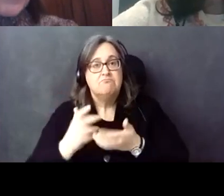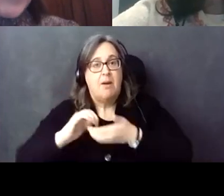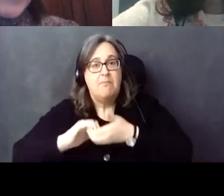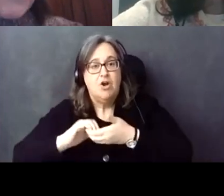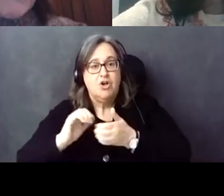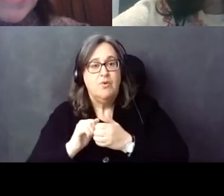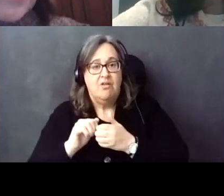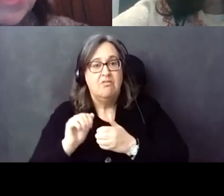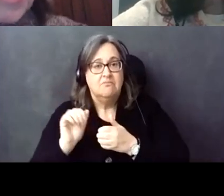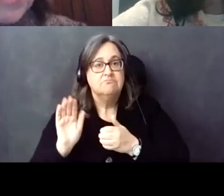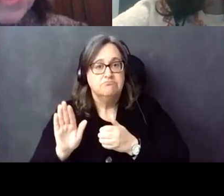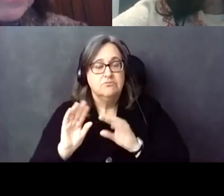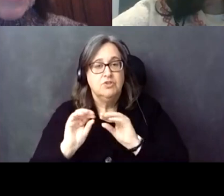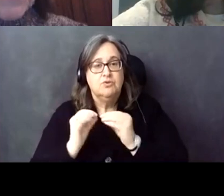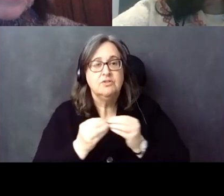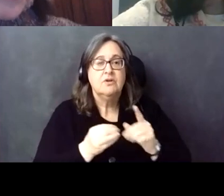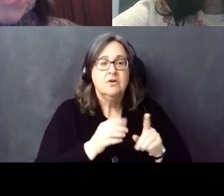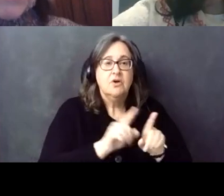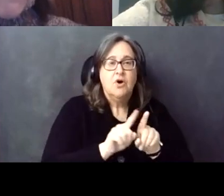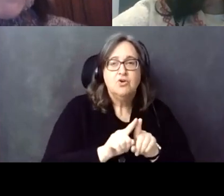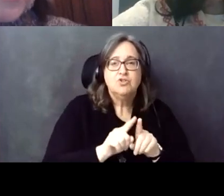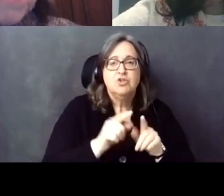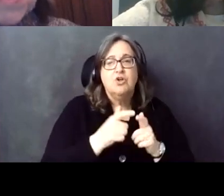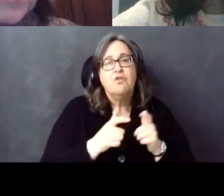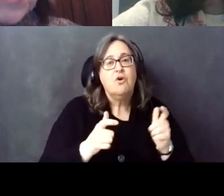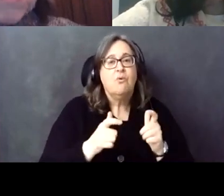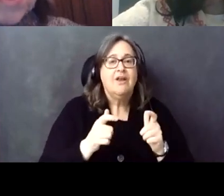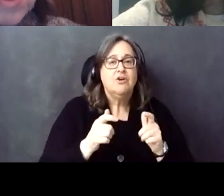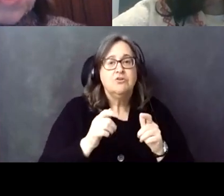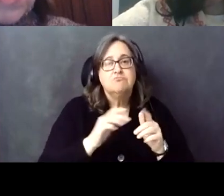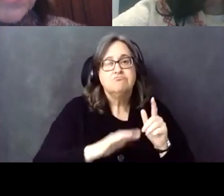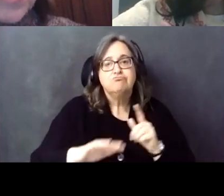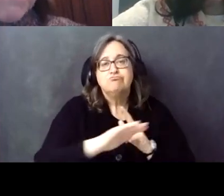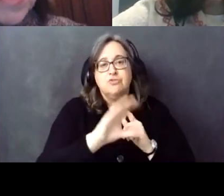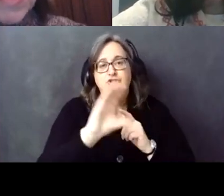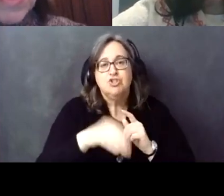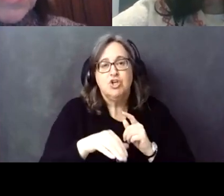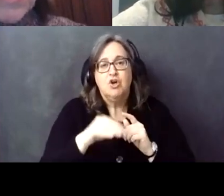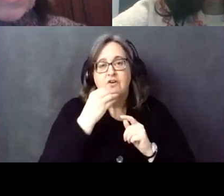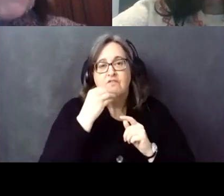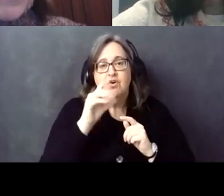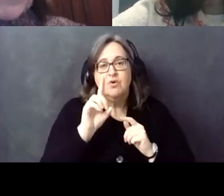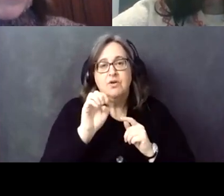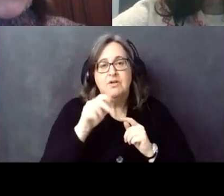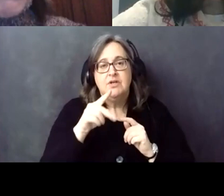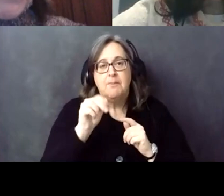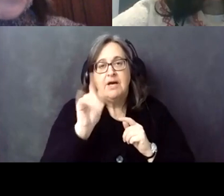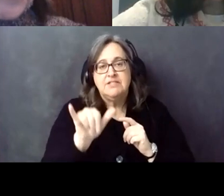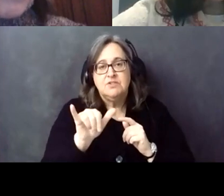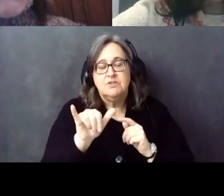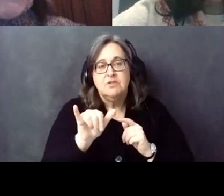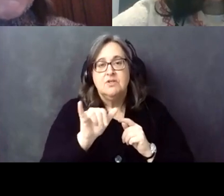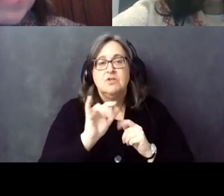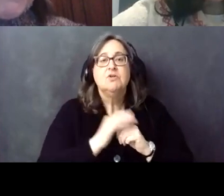I also would like to mention that the Greater Chicago Food Depository is making a